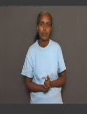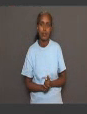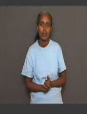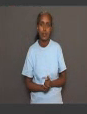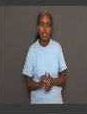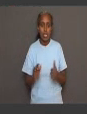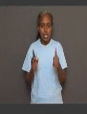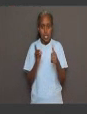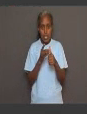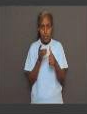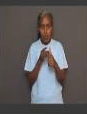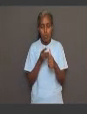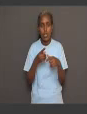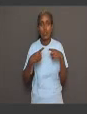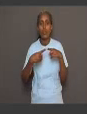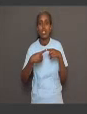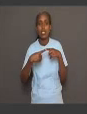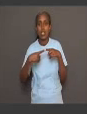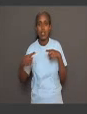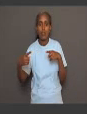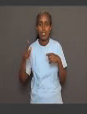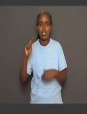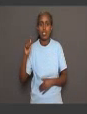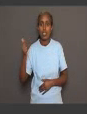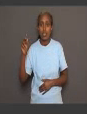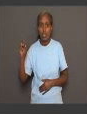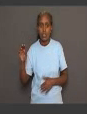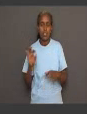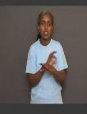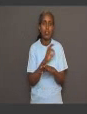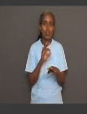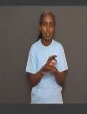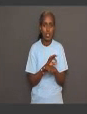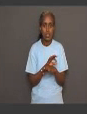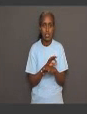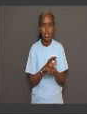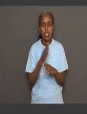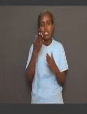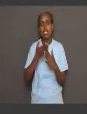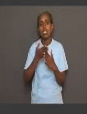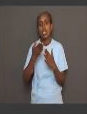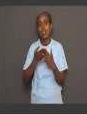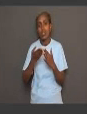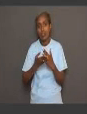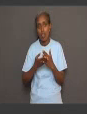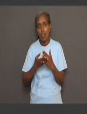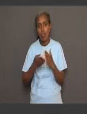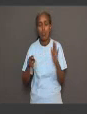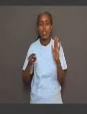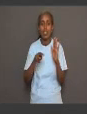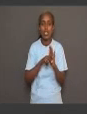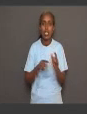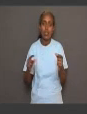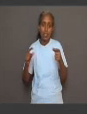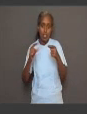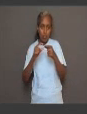The domain of the inverse tangent function is the interval of negative